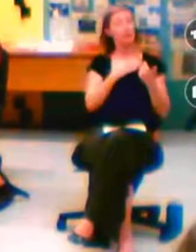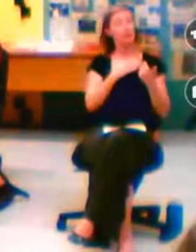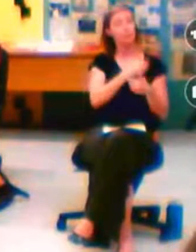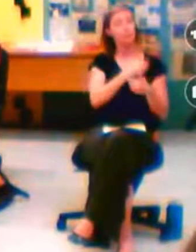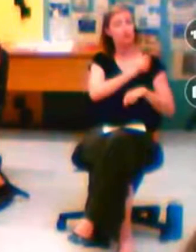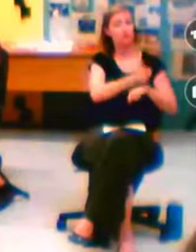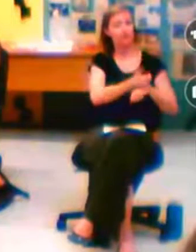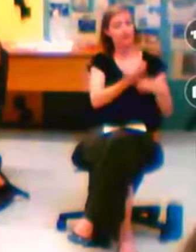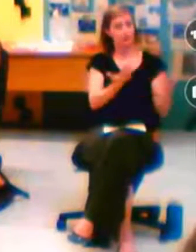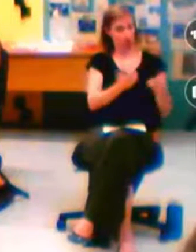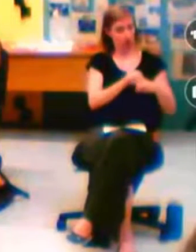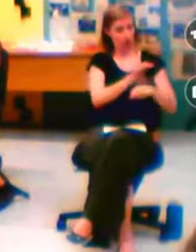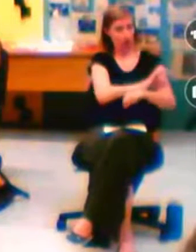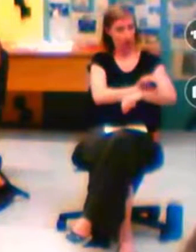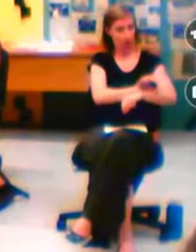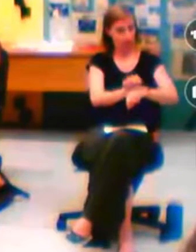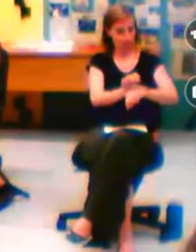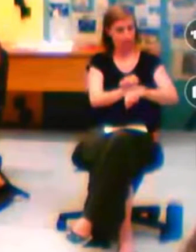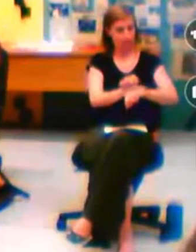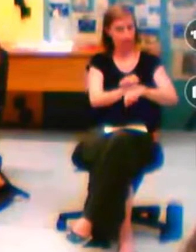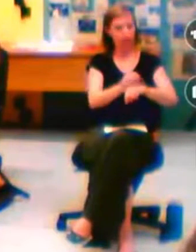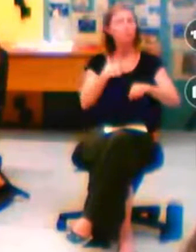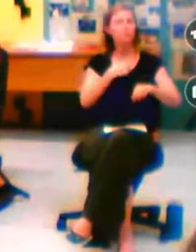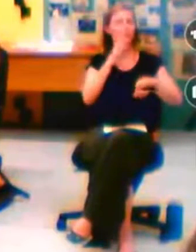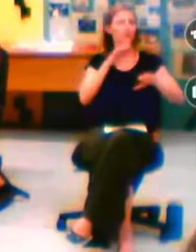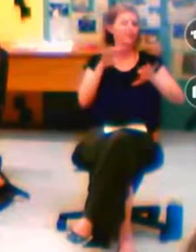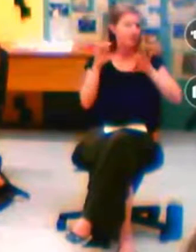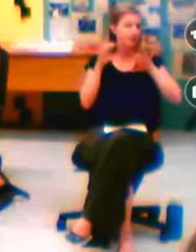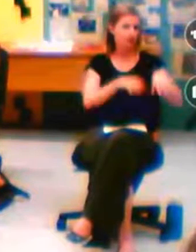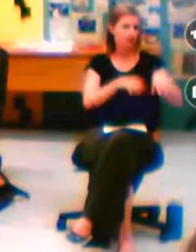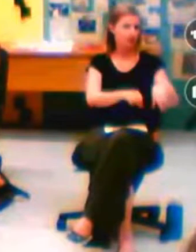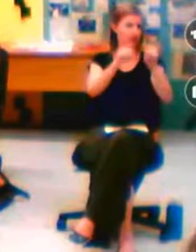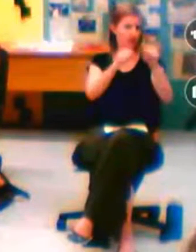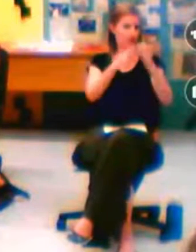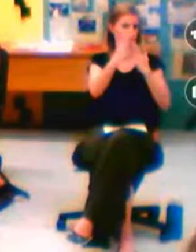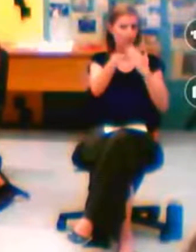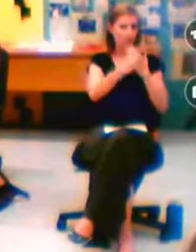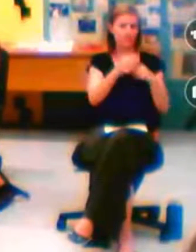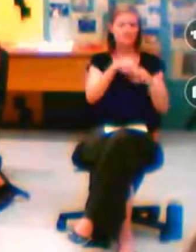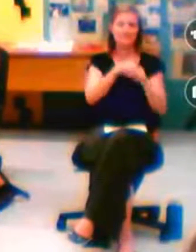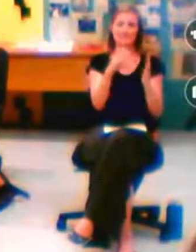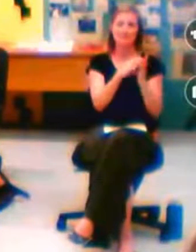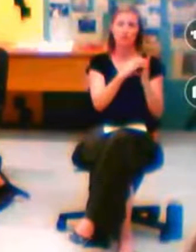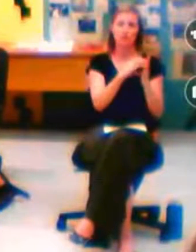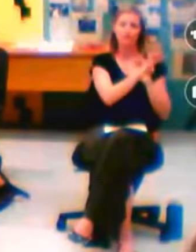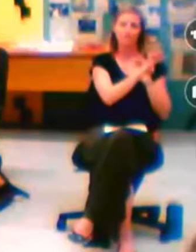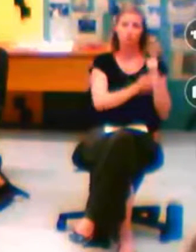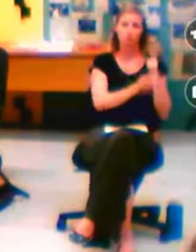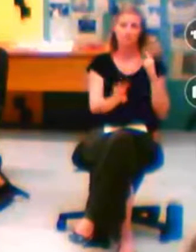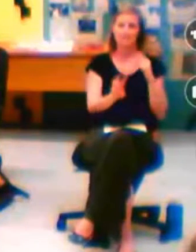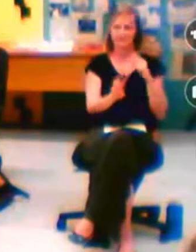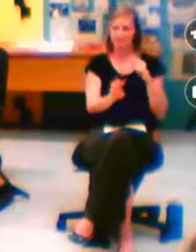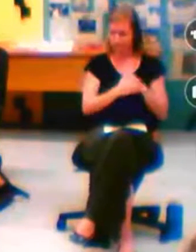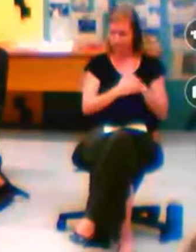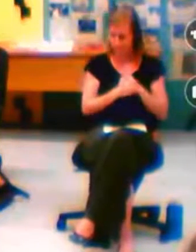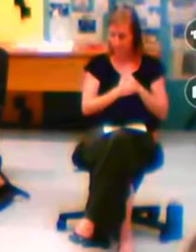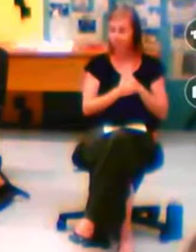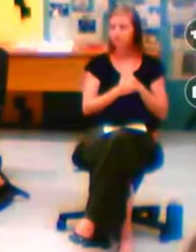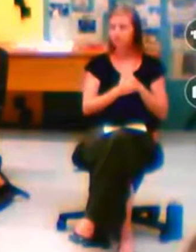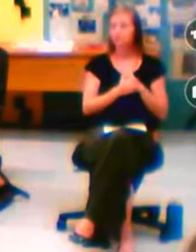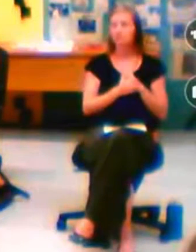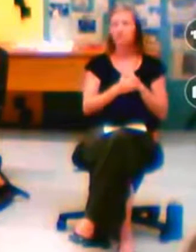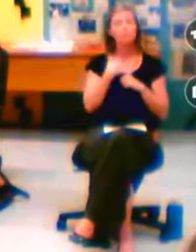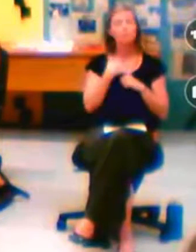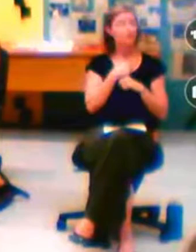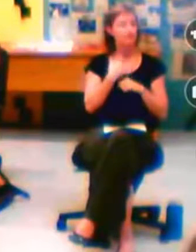the design of that waiver, and I don't know what it is for Oregon, the design of the waiver for Colorado would be to